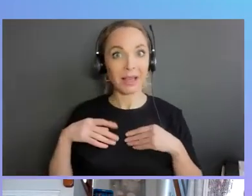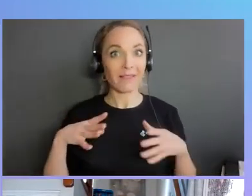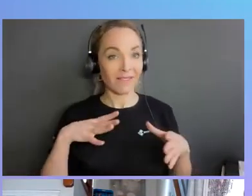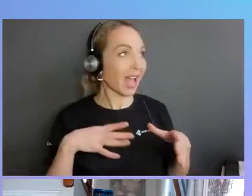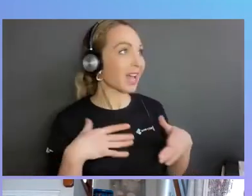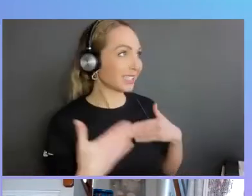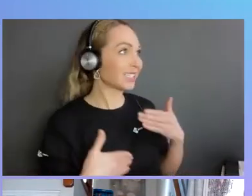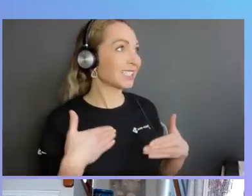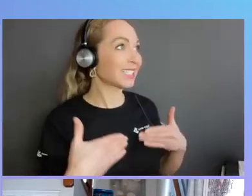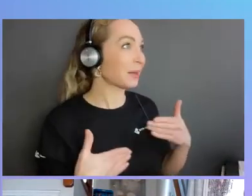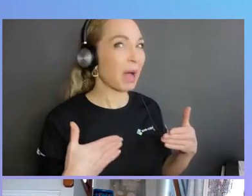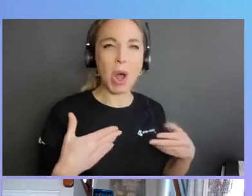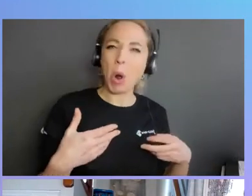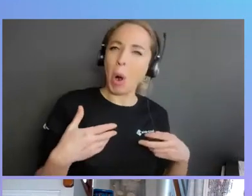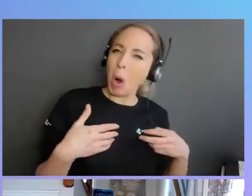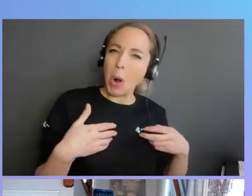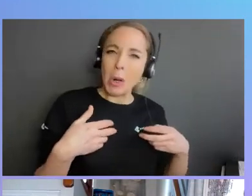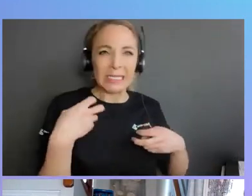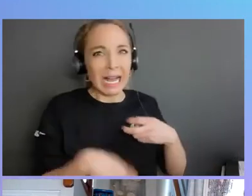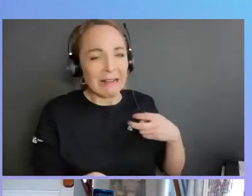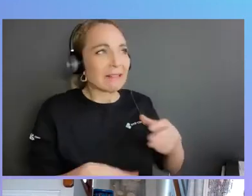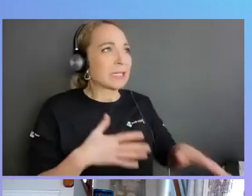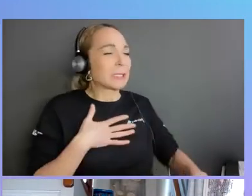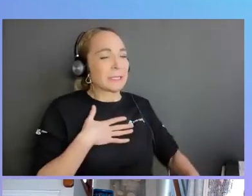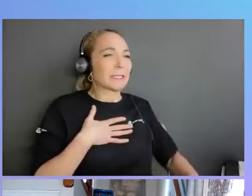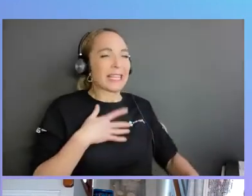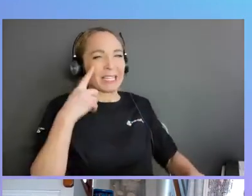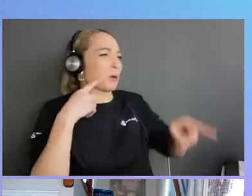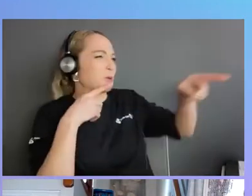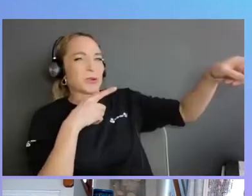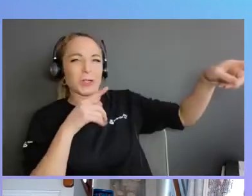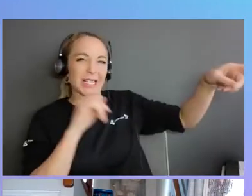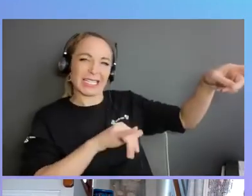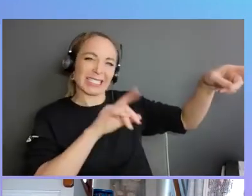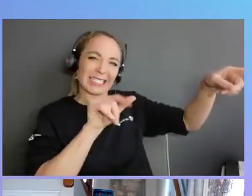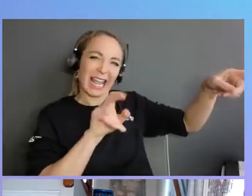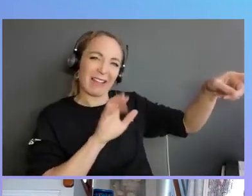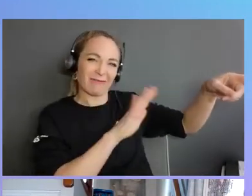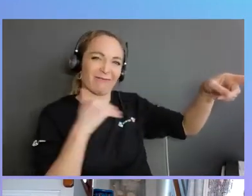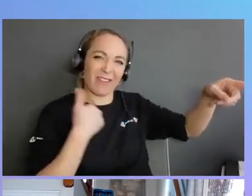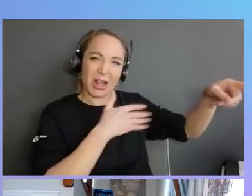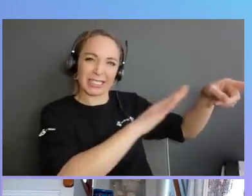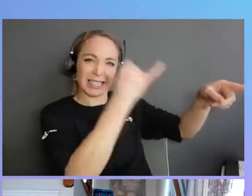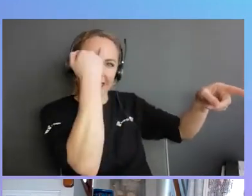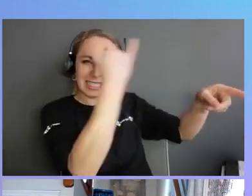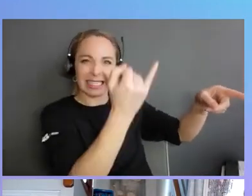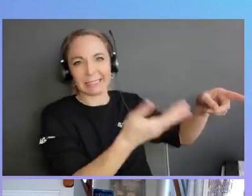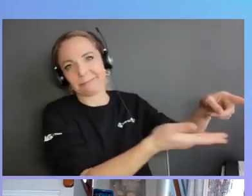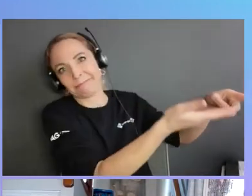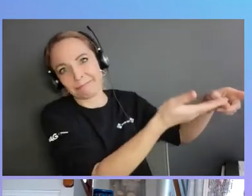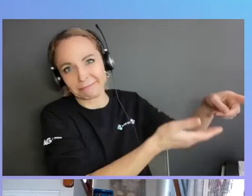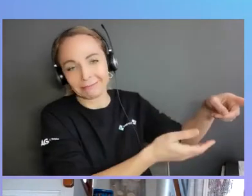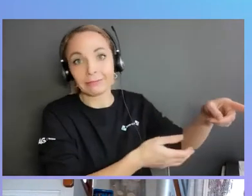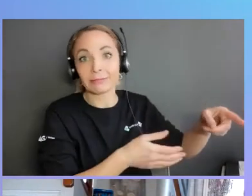because, well, that was Dave's idea. You know how he is. If it's their idea, they will stick with it.